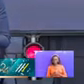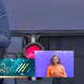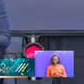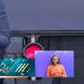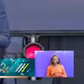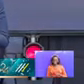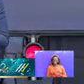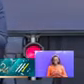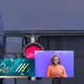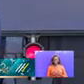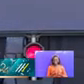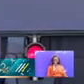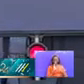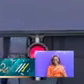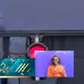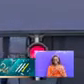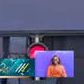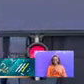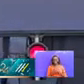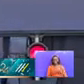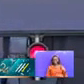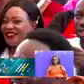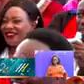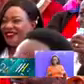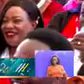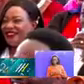also but I did some